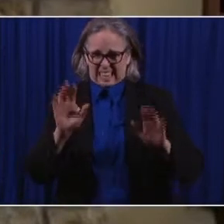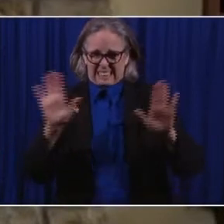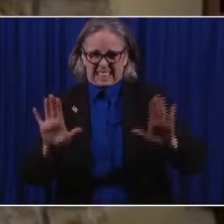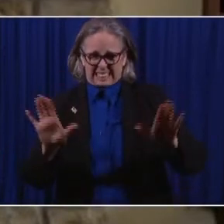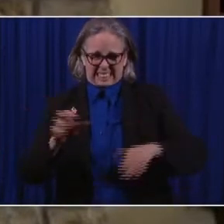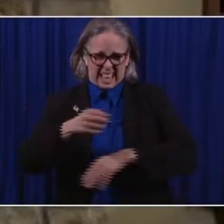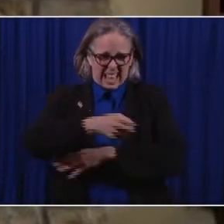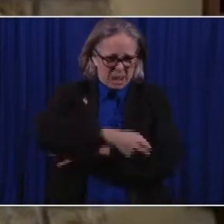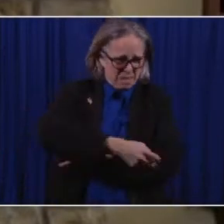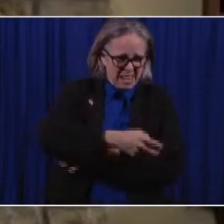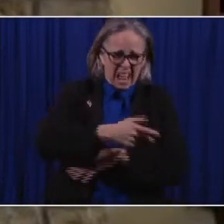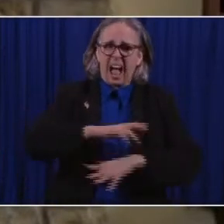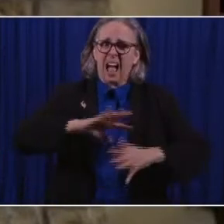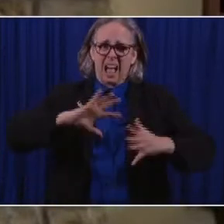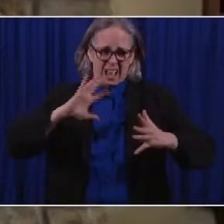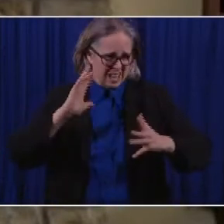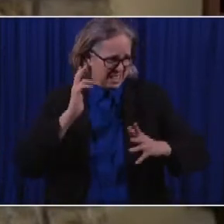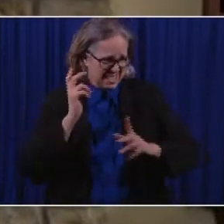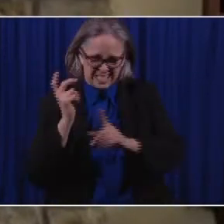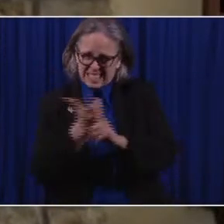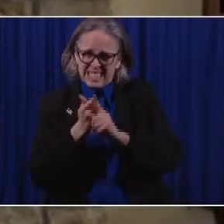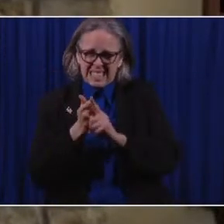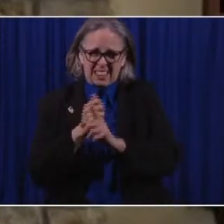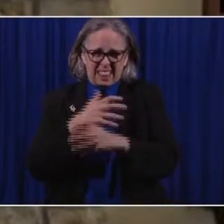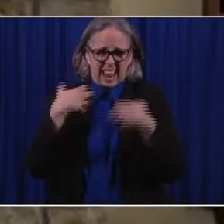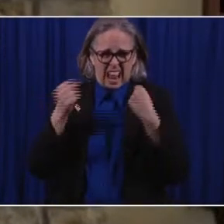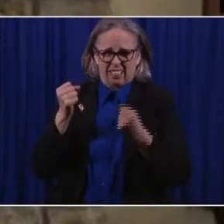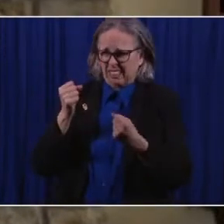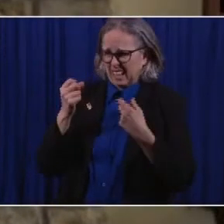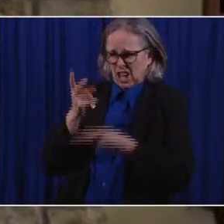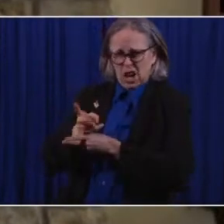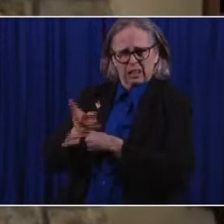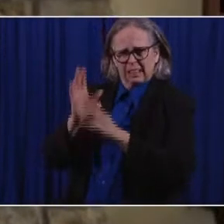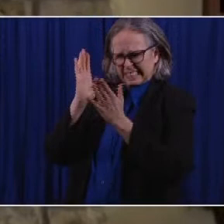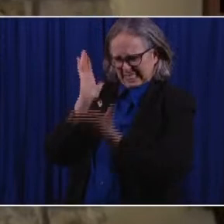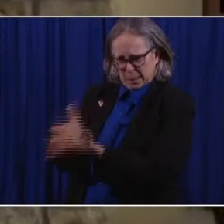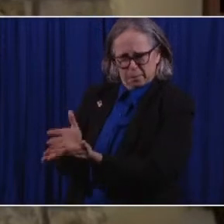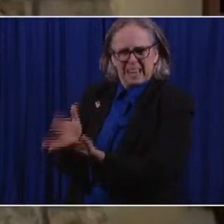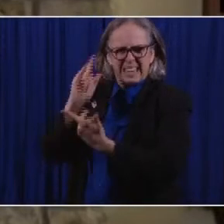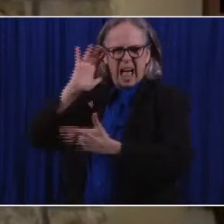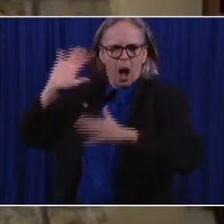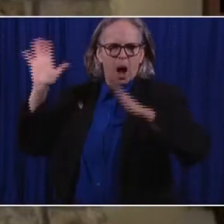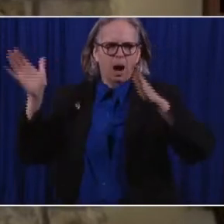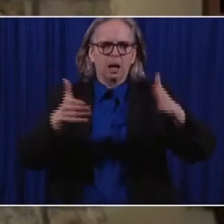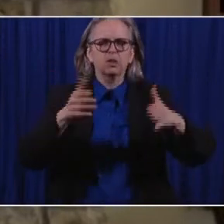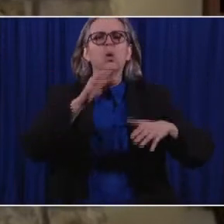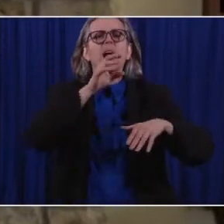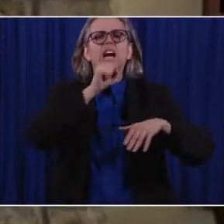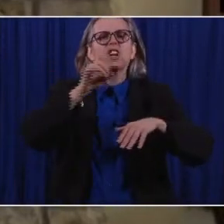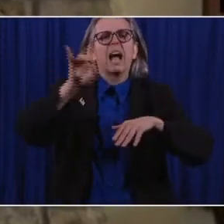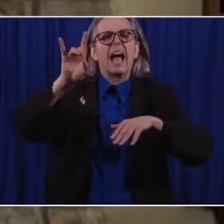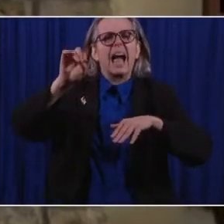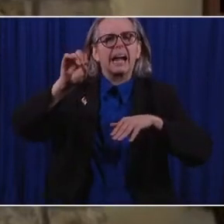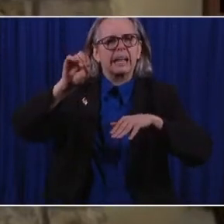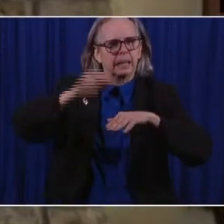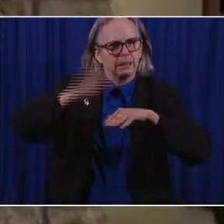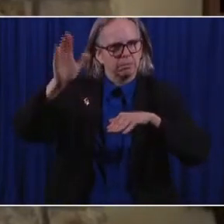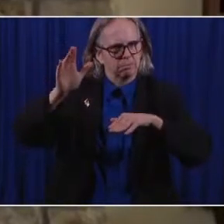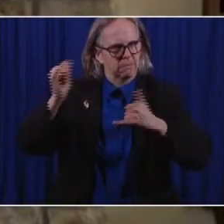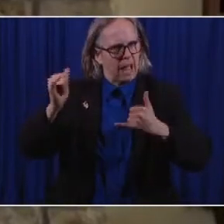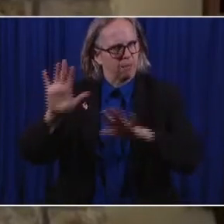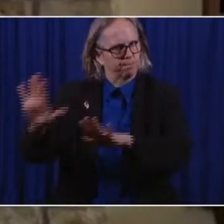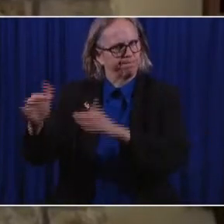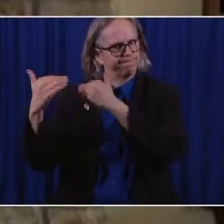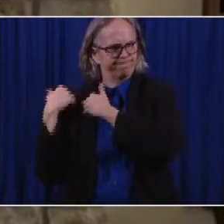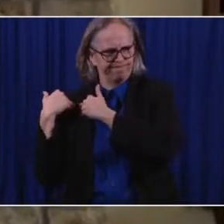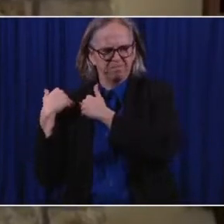people 80 and above. So we think that's going to work. Where it gets complicated, and I don't have the exact numbers,